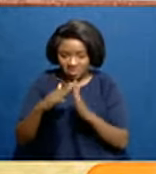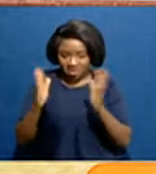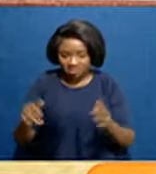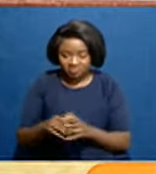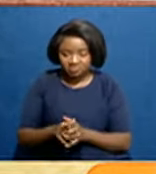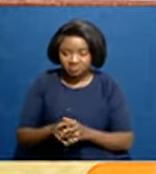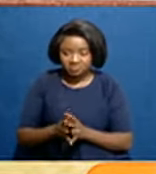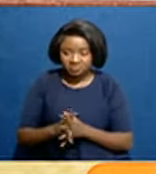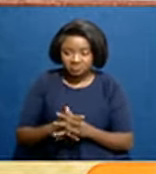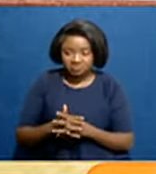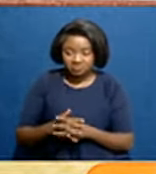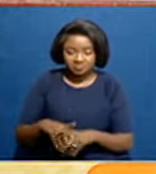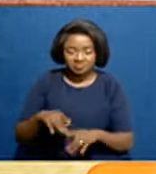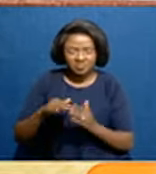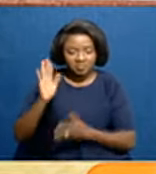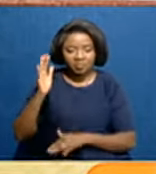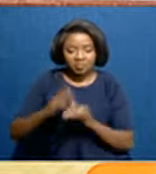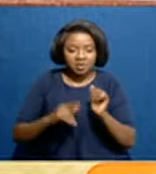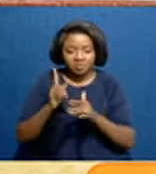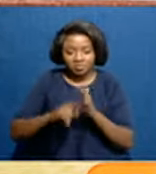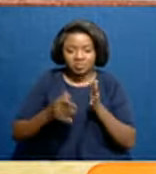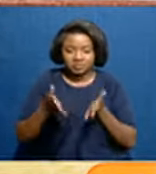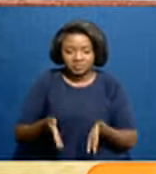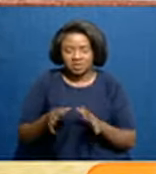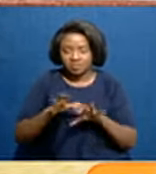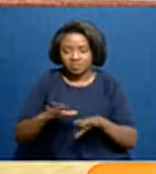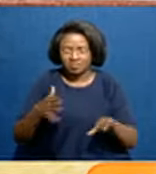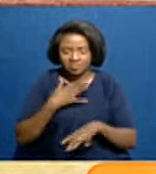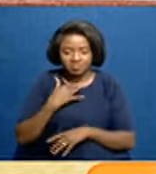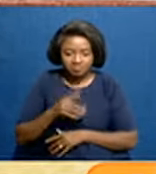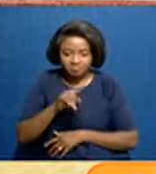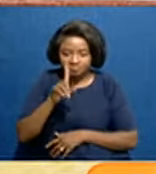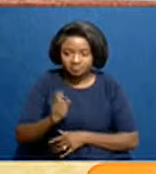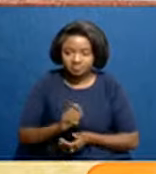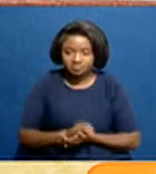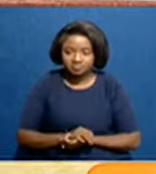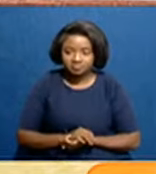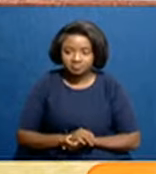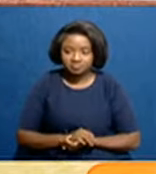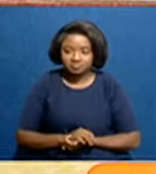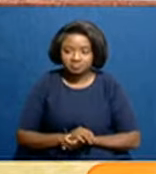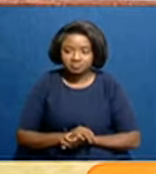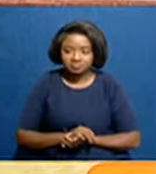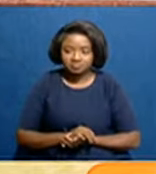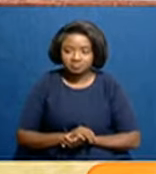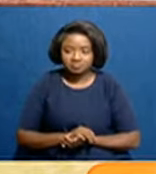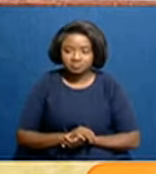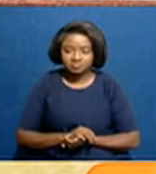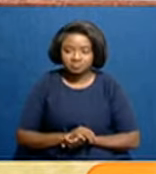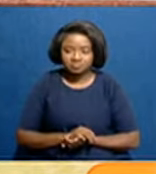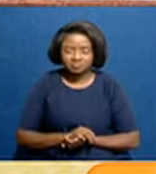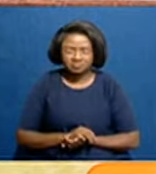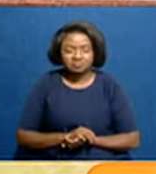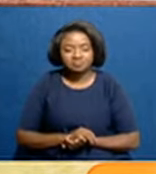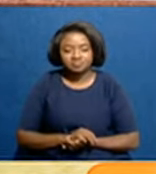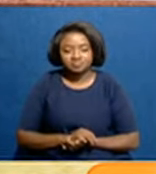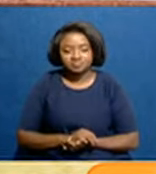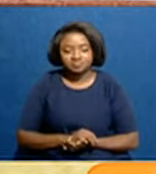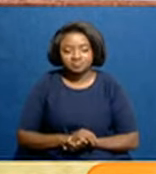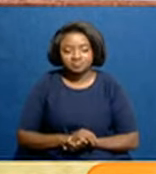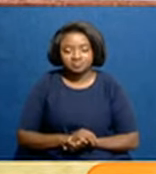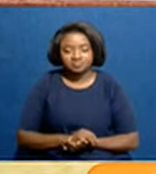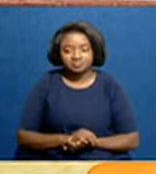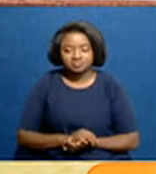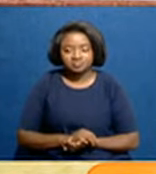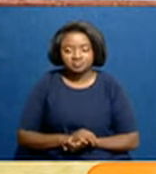double what the market should be because you want to embezzle the money? Those are the right kind of conversation that you should be having. Real quick,